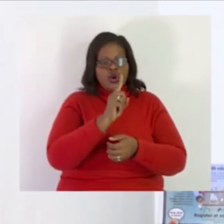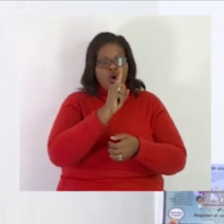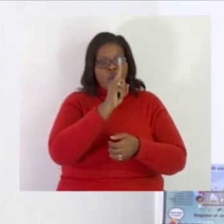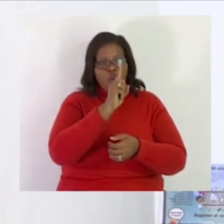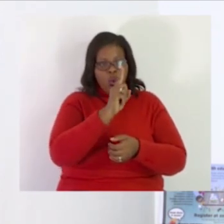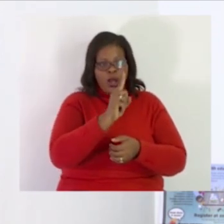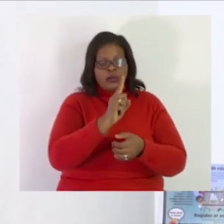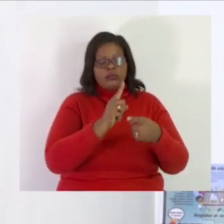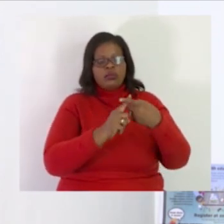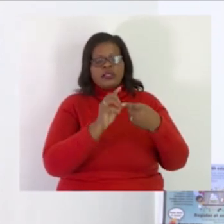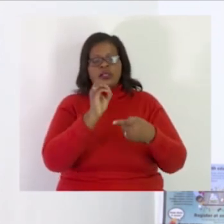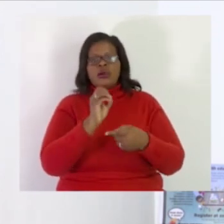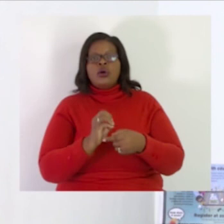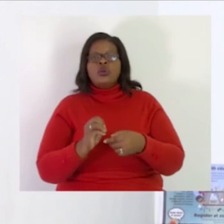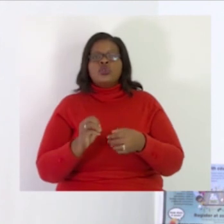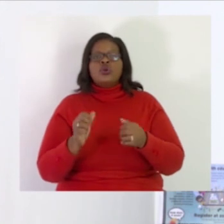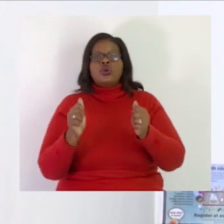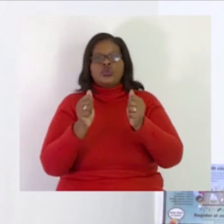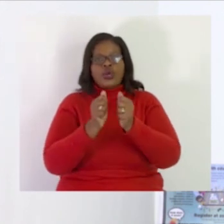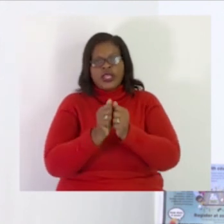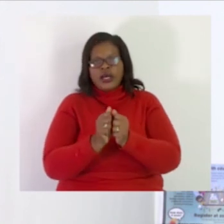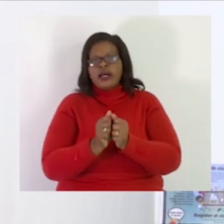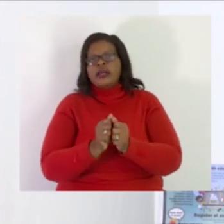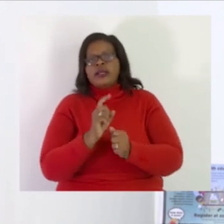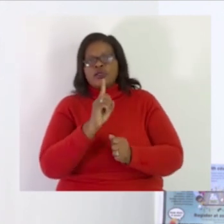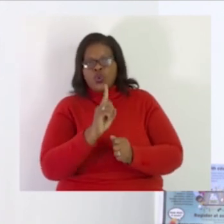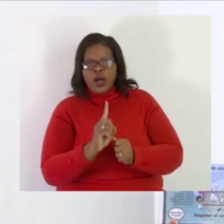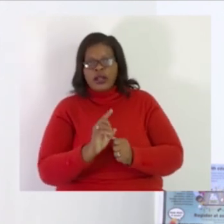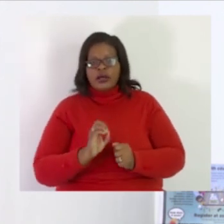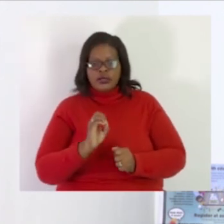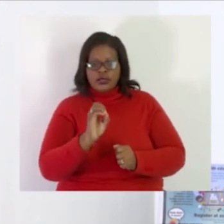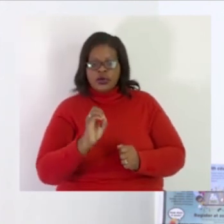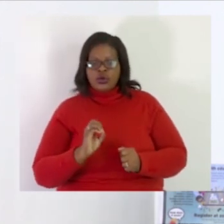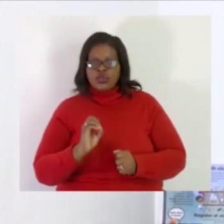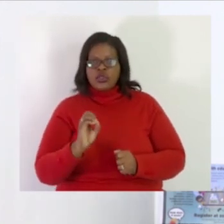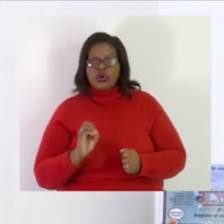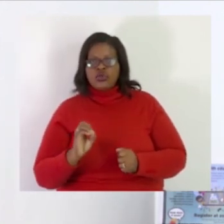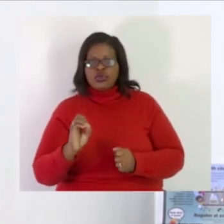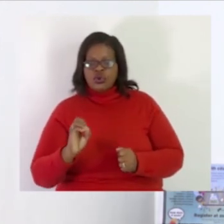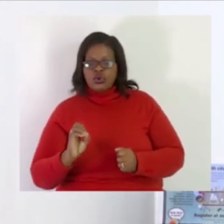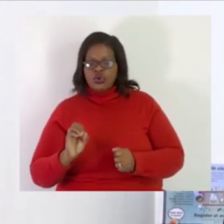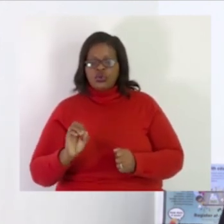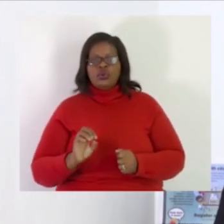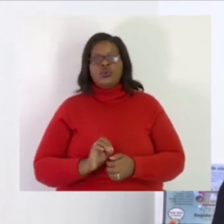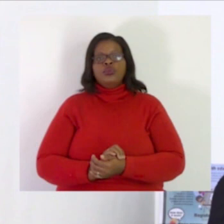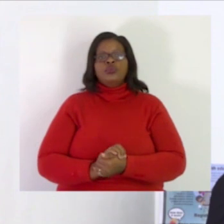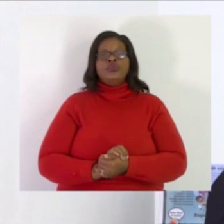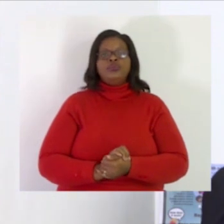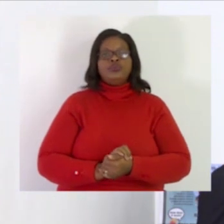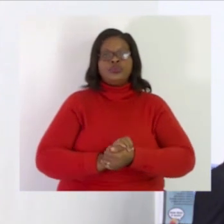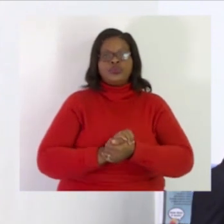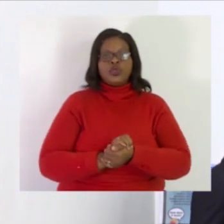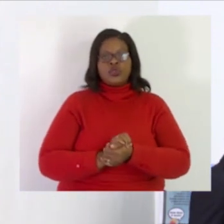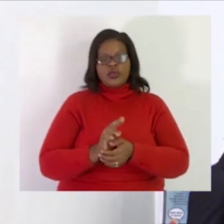I put a 0, place of that, a 0, place of that, a 0. Our answer is